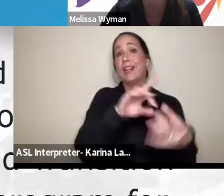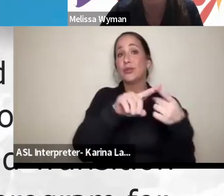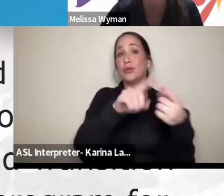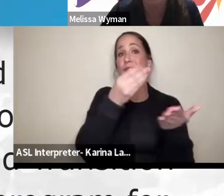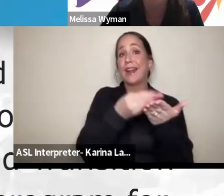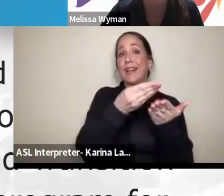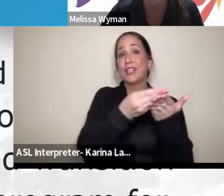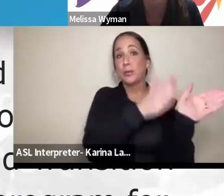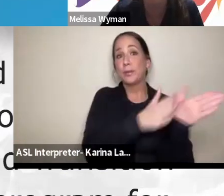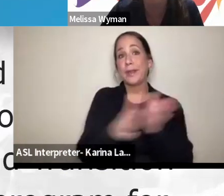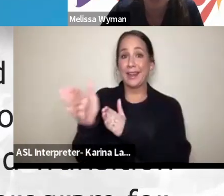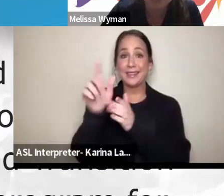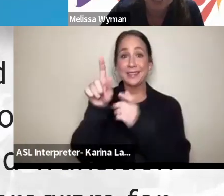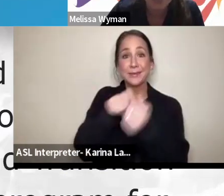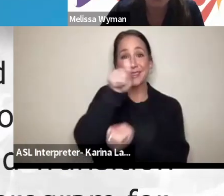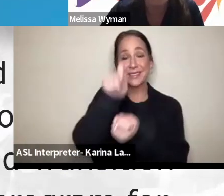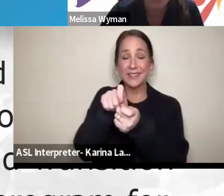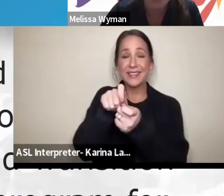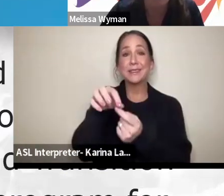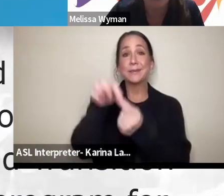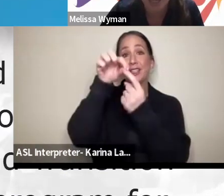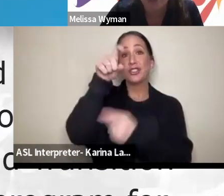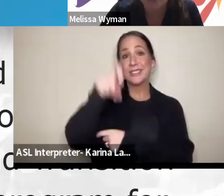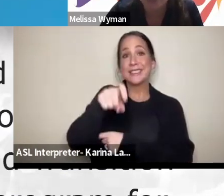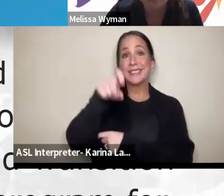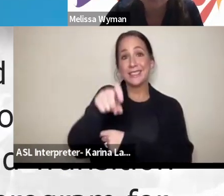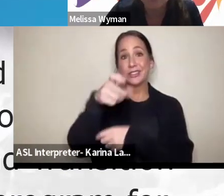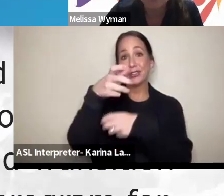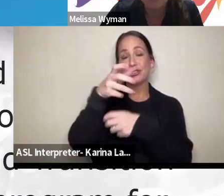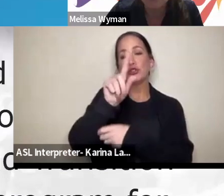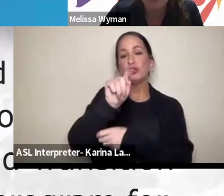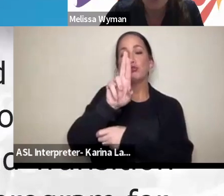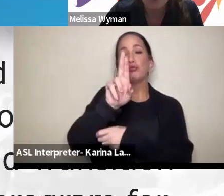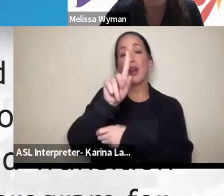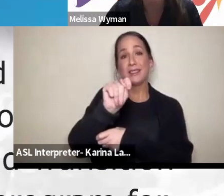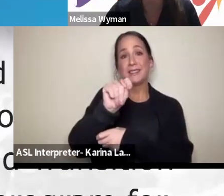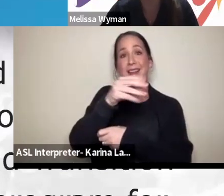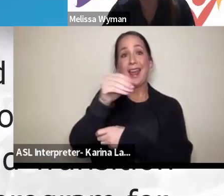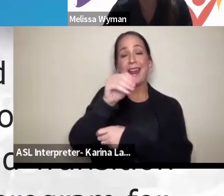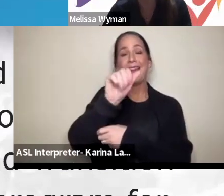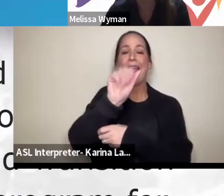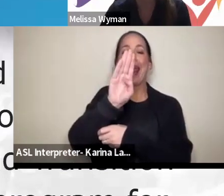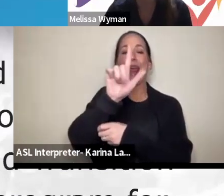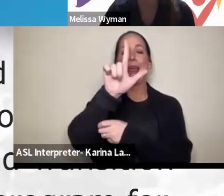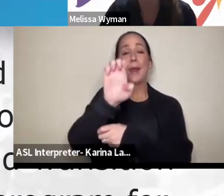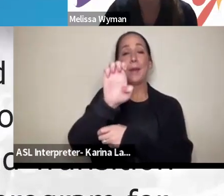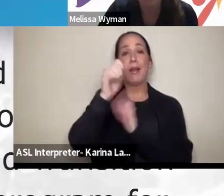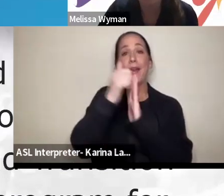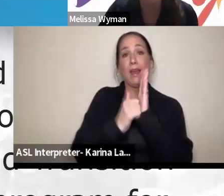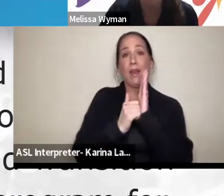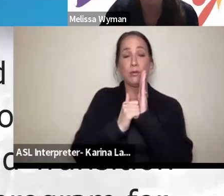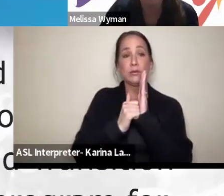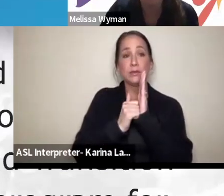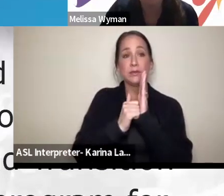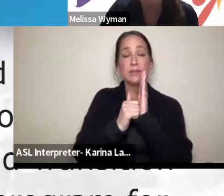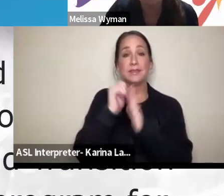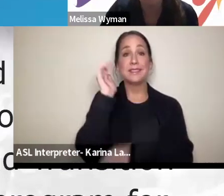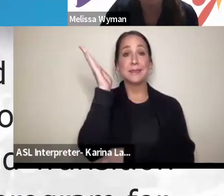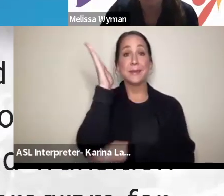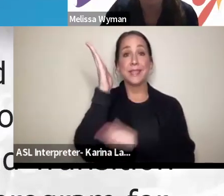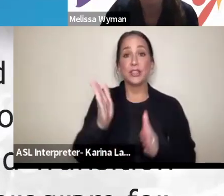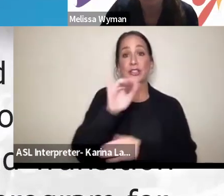planning, specifically special needs trust and ABLE account. Our speakers are Yolanda